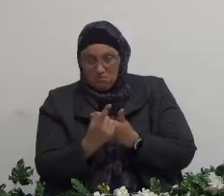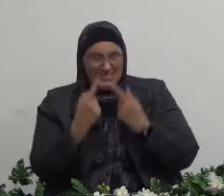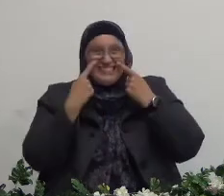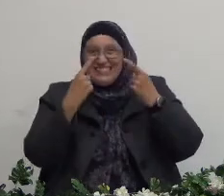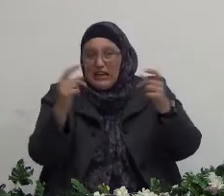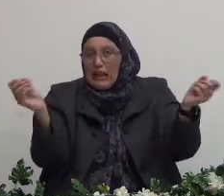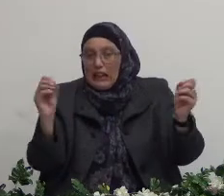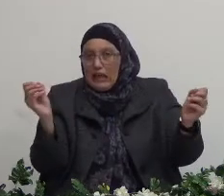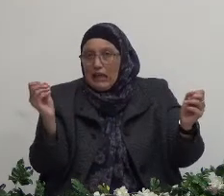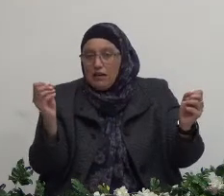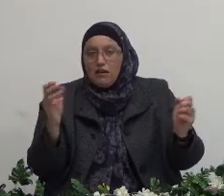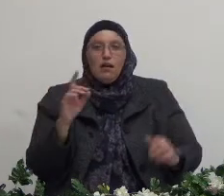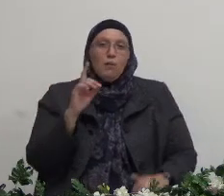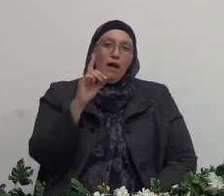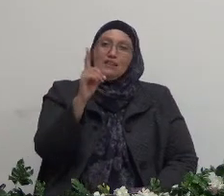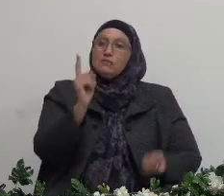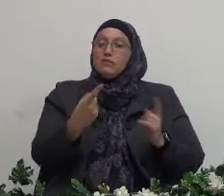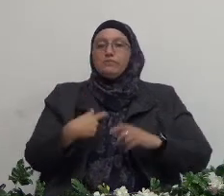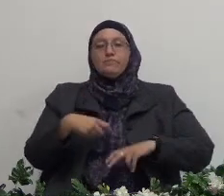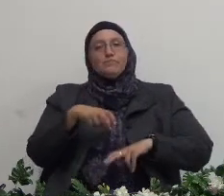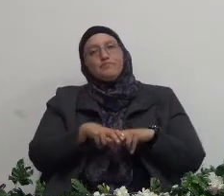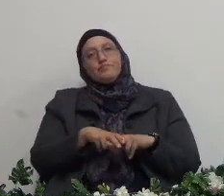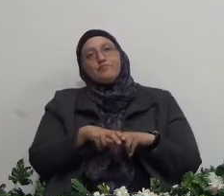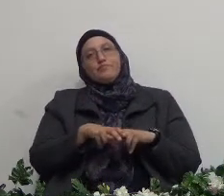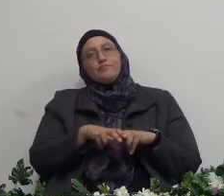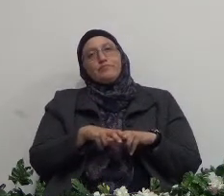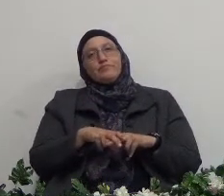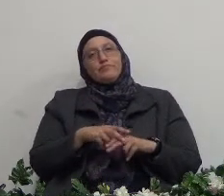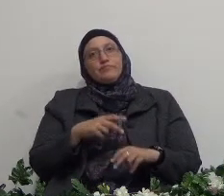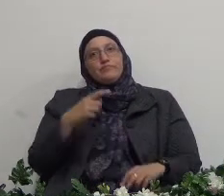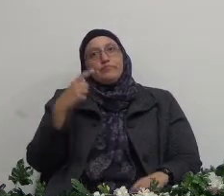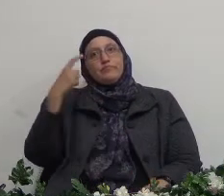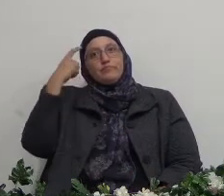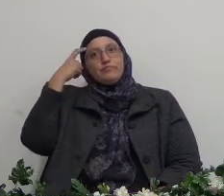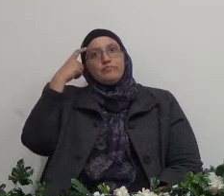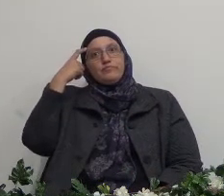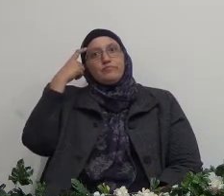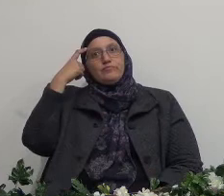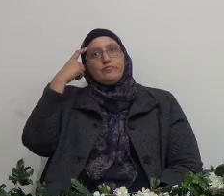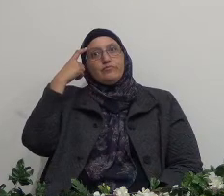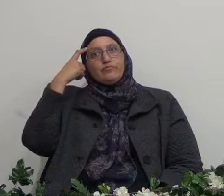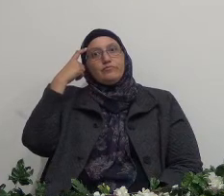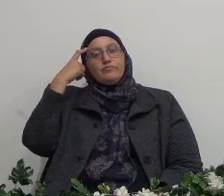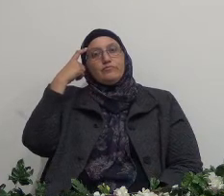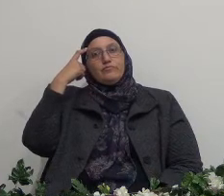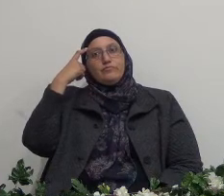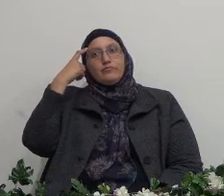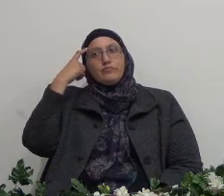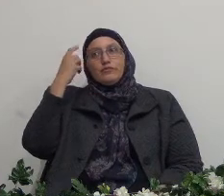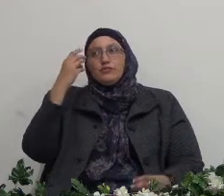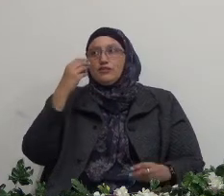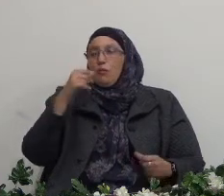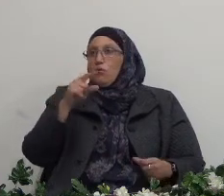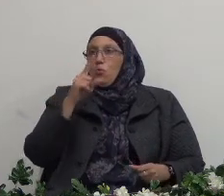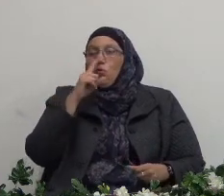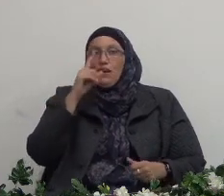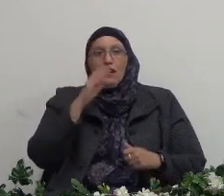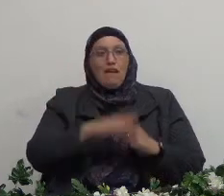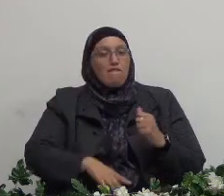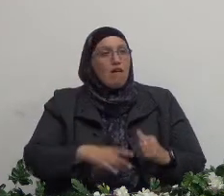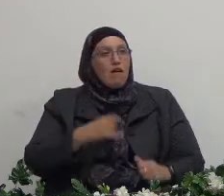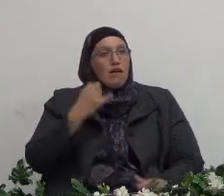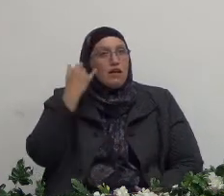and an idea comes into your head. As we say in Arabic, la ala al-bal wa la al-khatir. Something you couldn't even imagine enters your